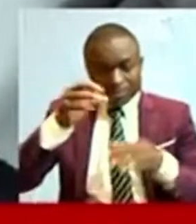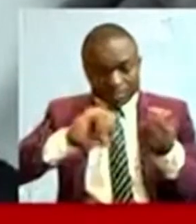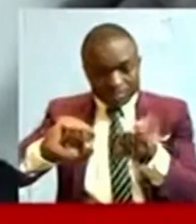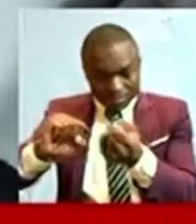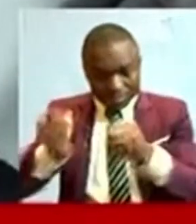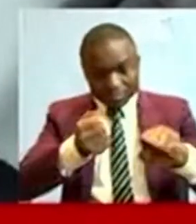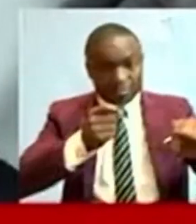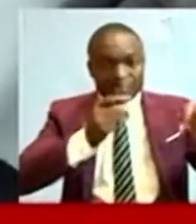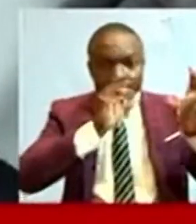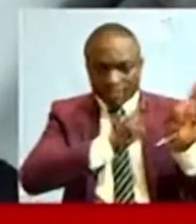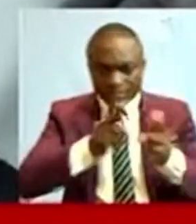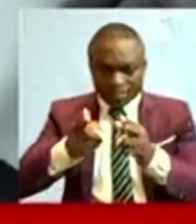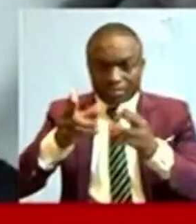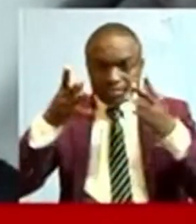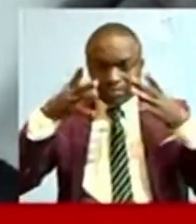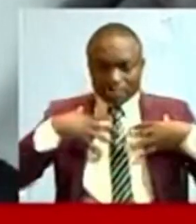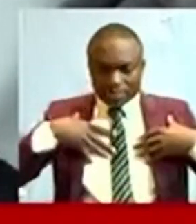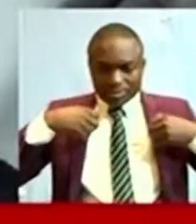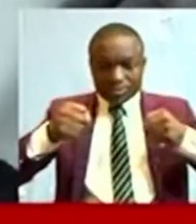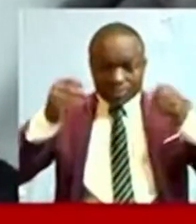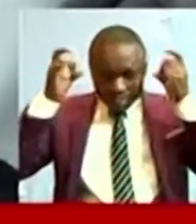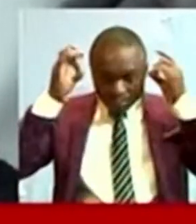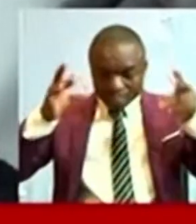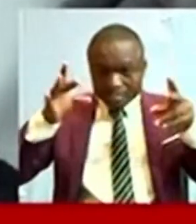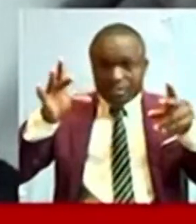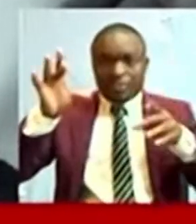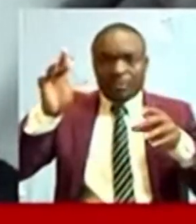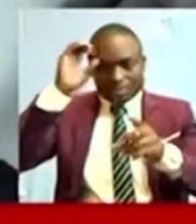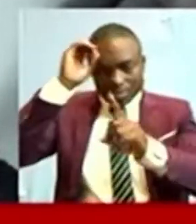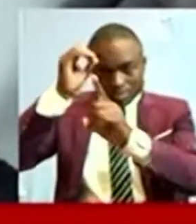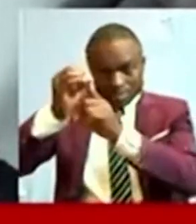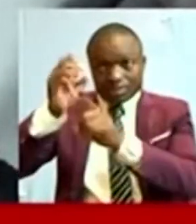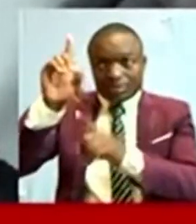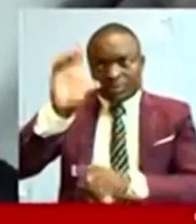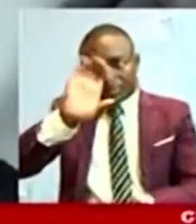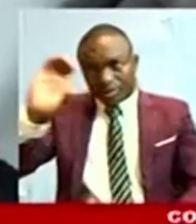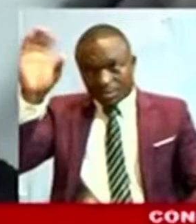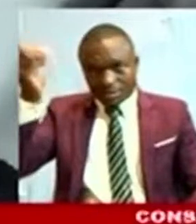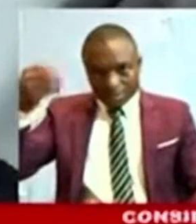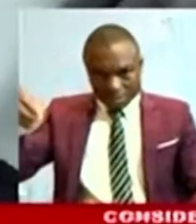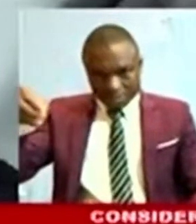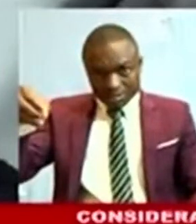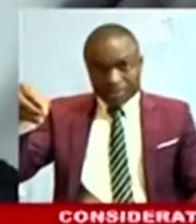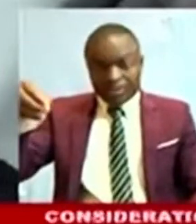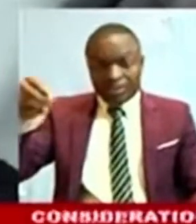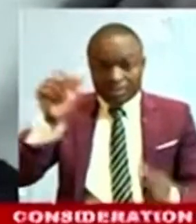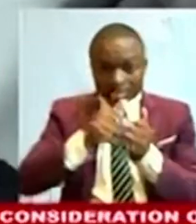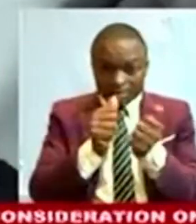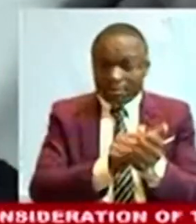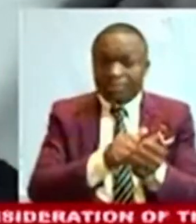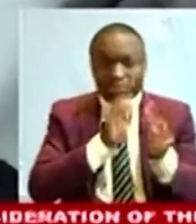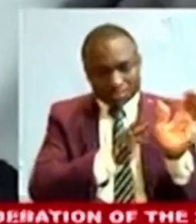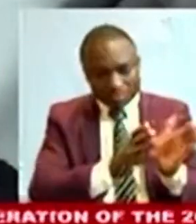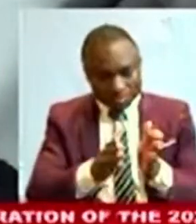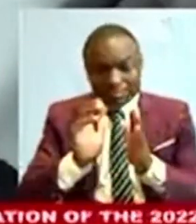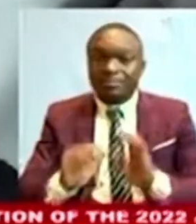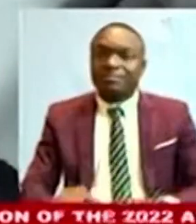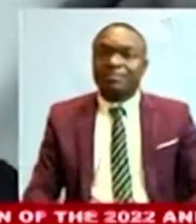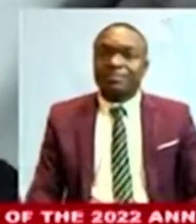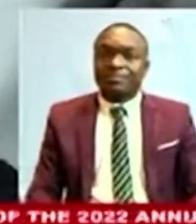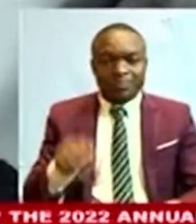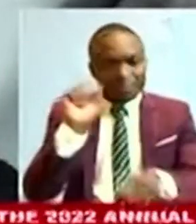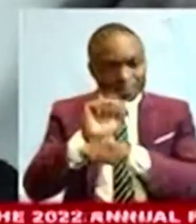respond to health risks, the target was 100% in terms of preparedness. Performance